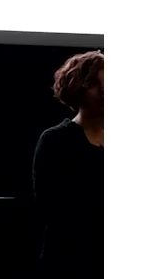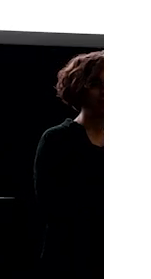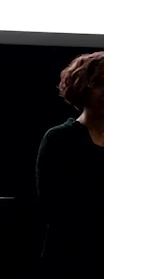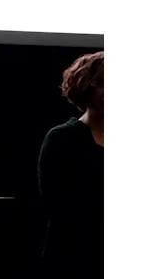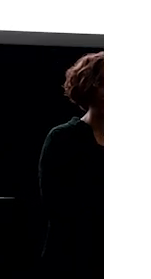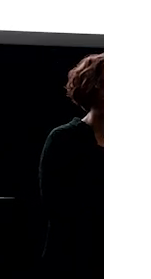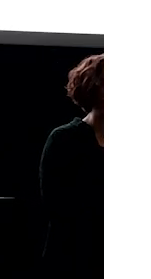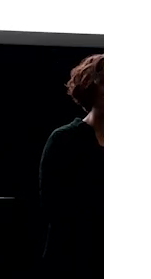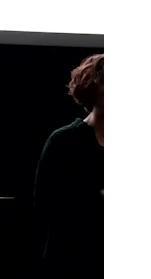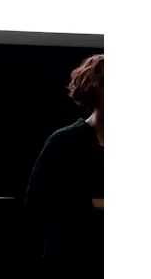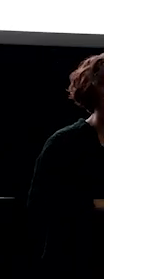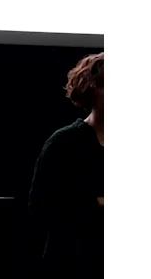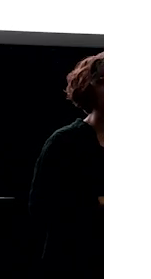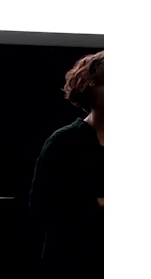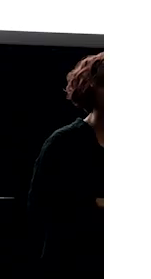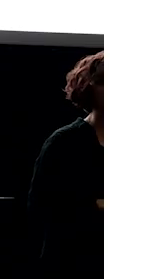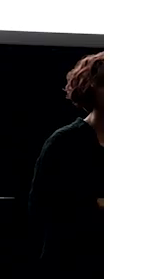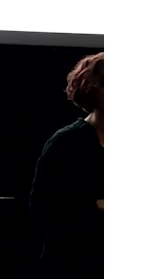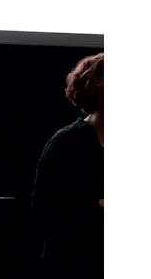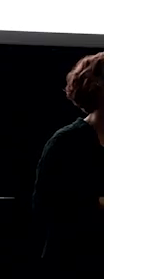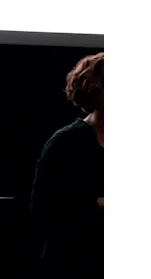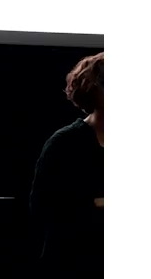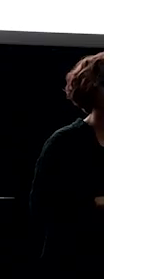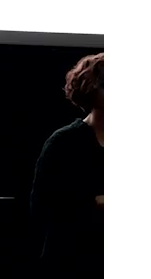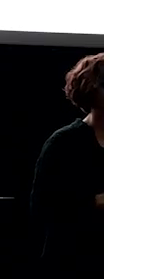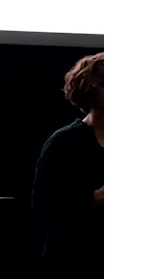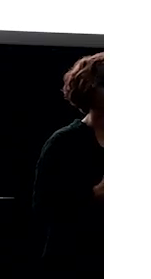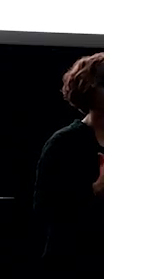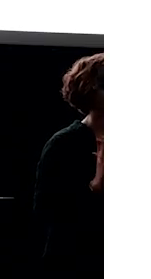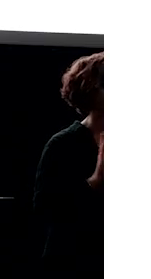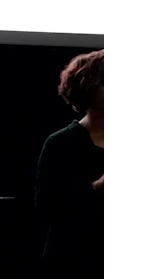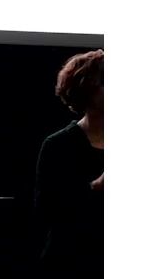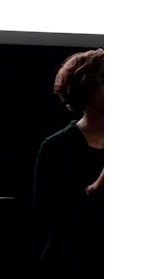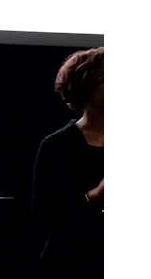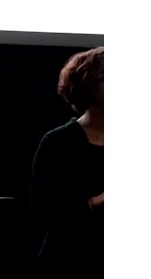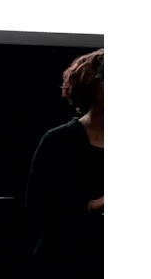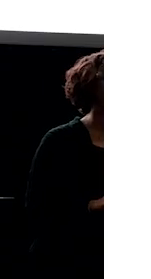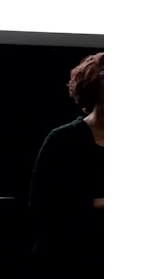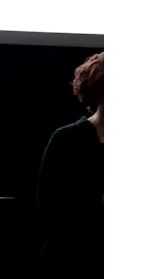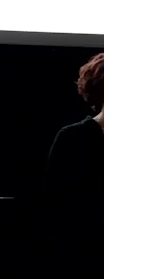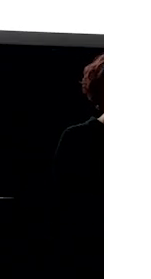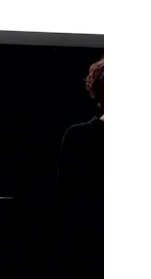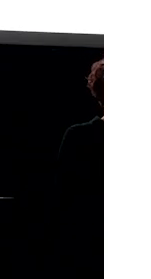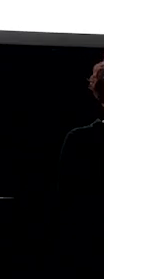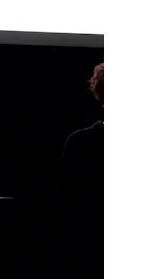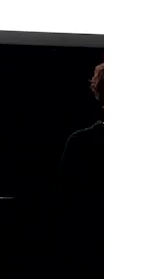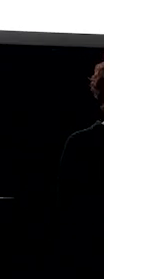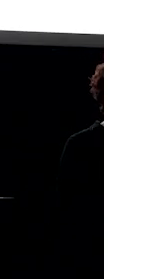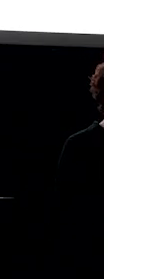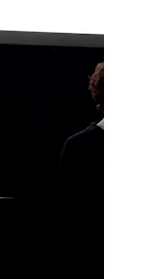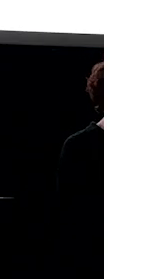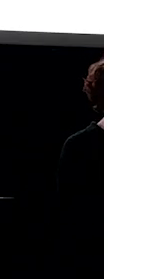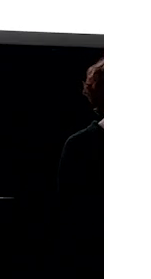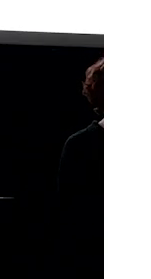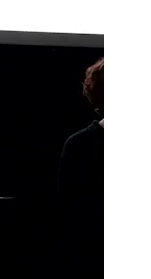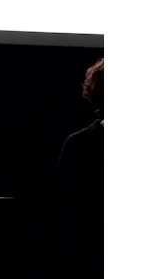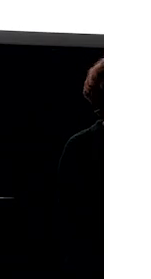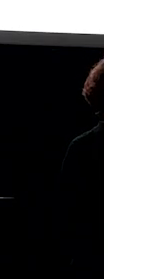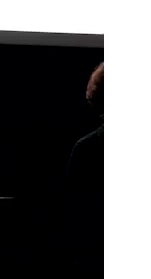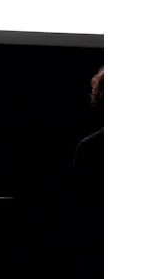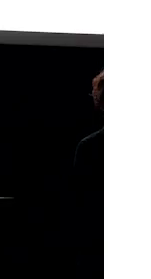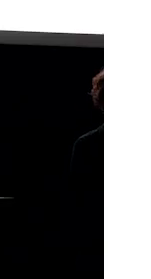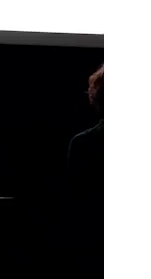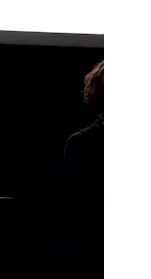It really reflects who our users are. We have done everything